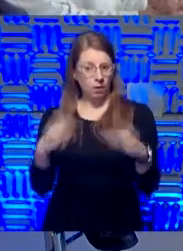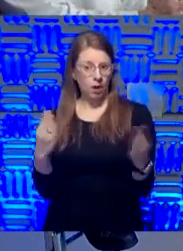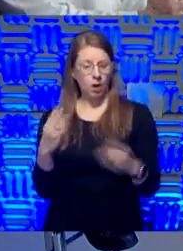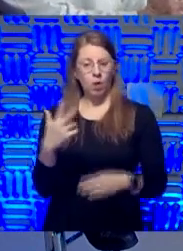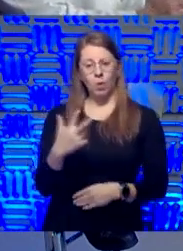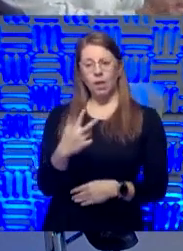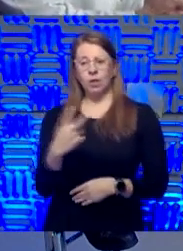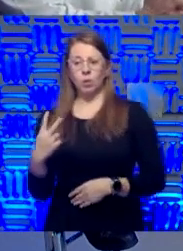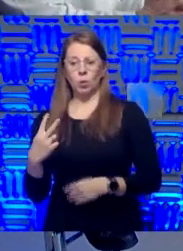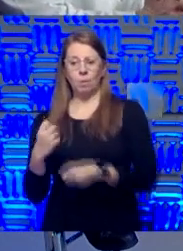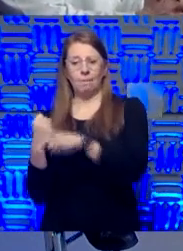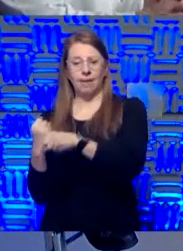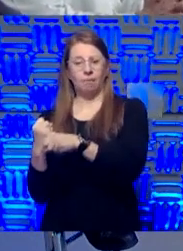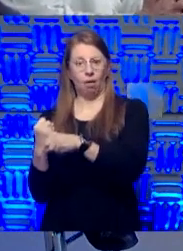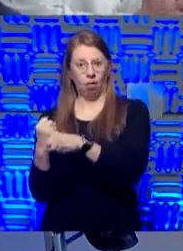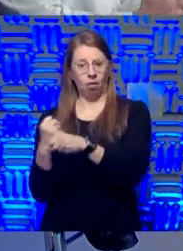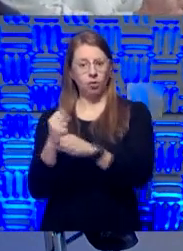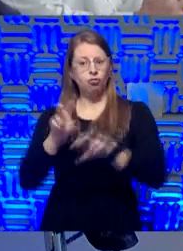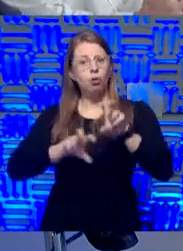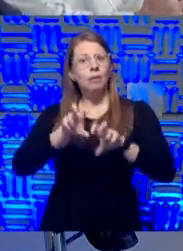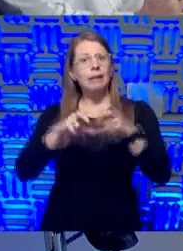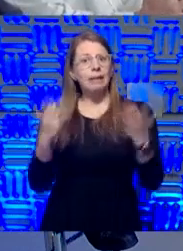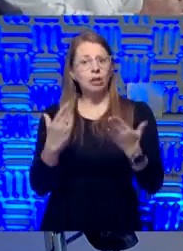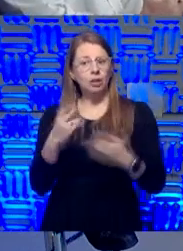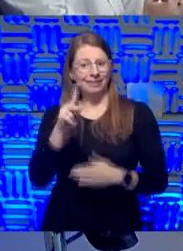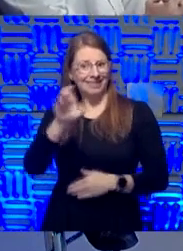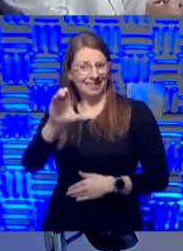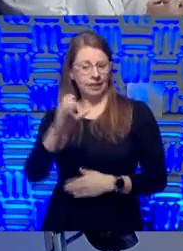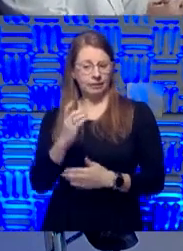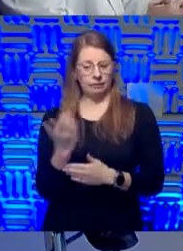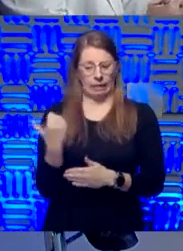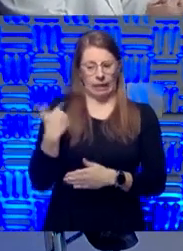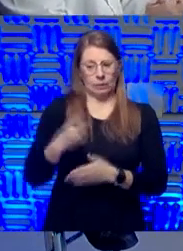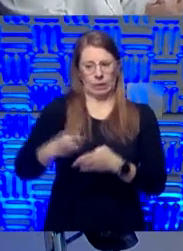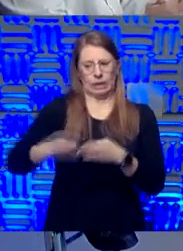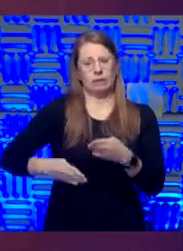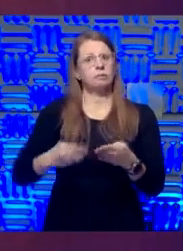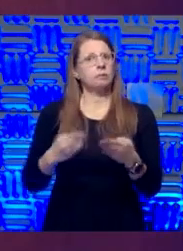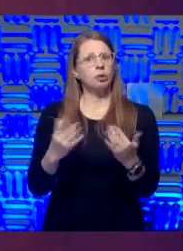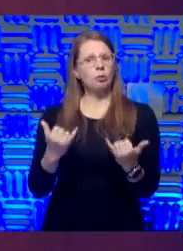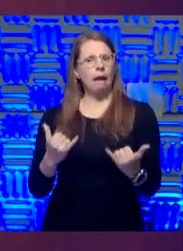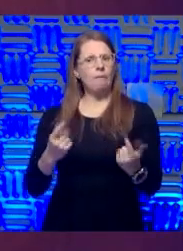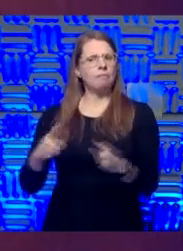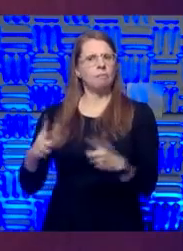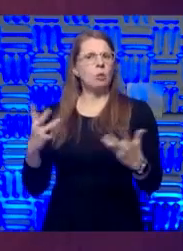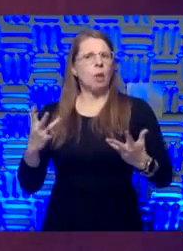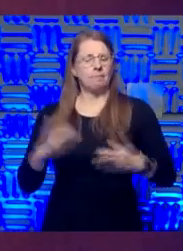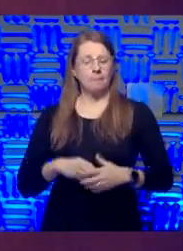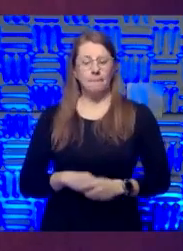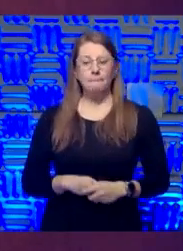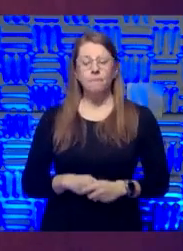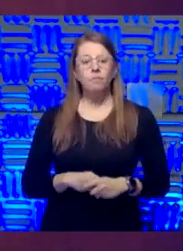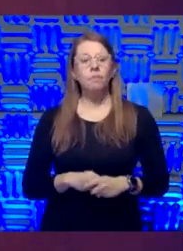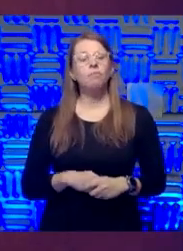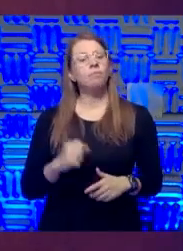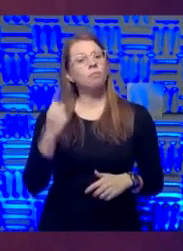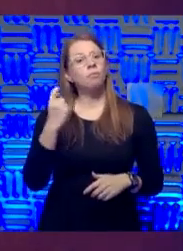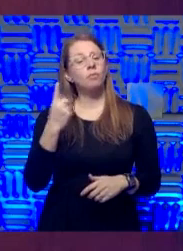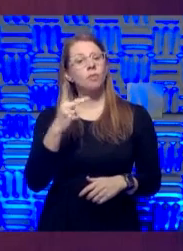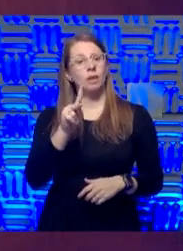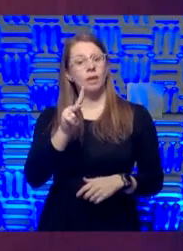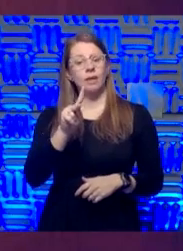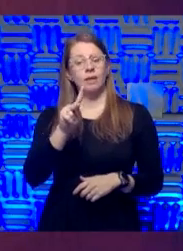baseball tournament here in Kansas City last weekend. Where are we? Yeah, well, yesterday the Kansas State High School